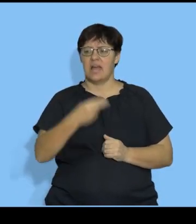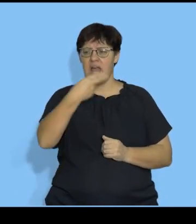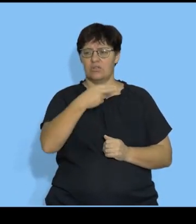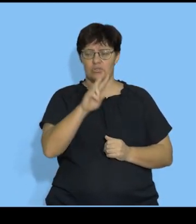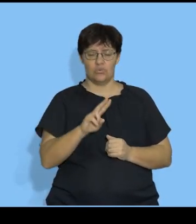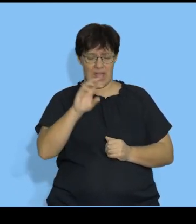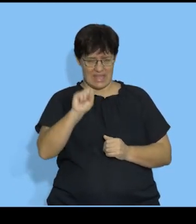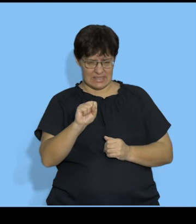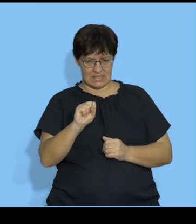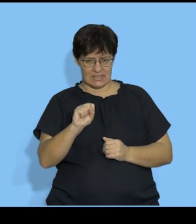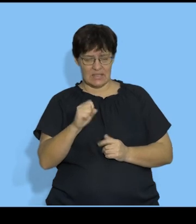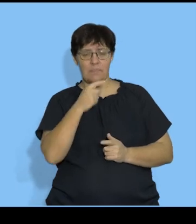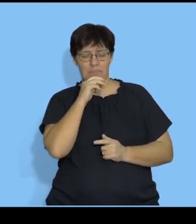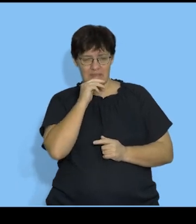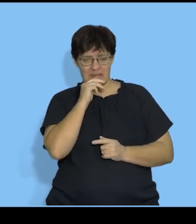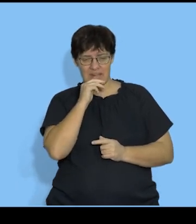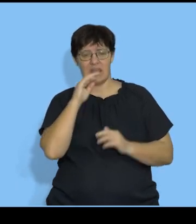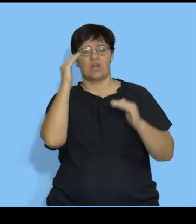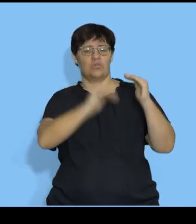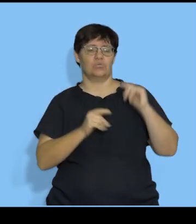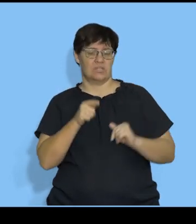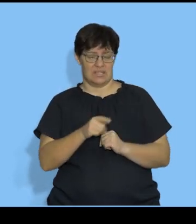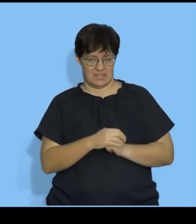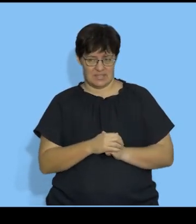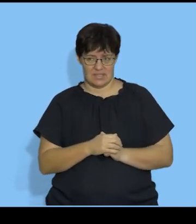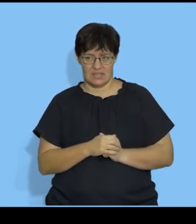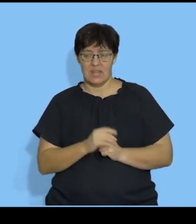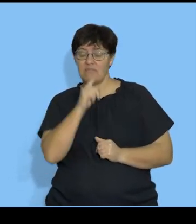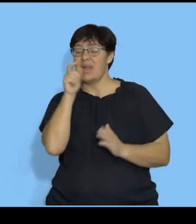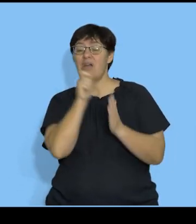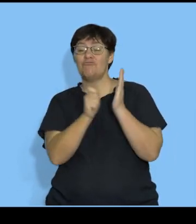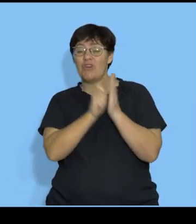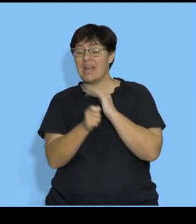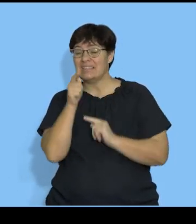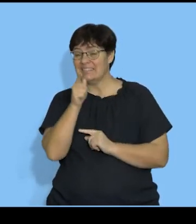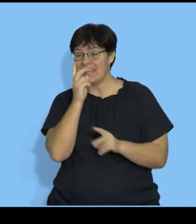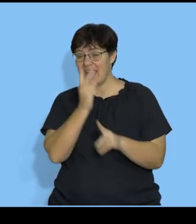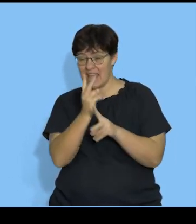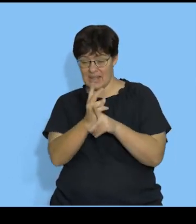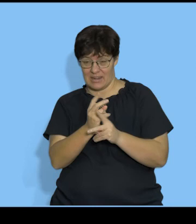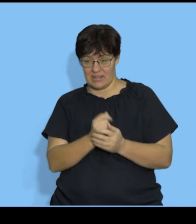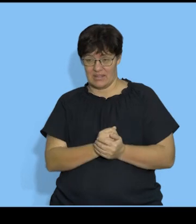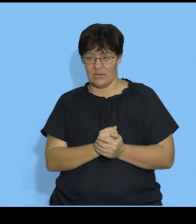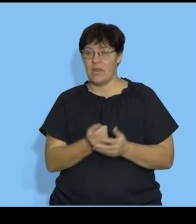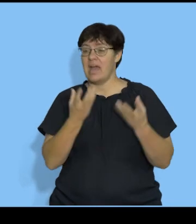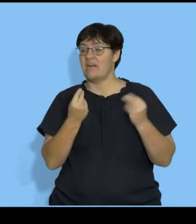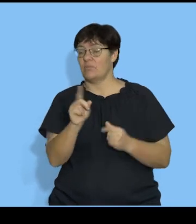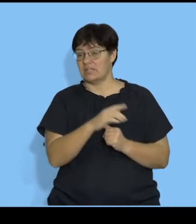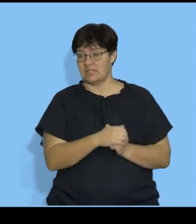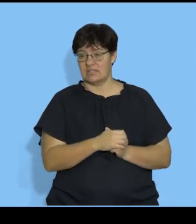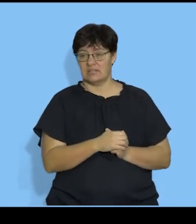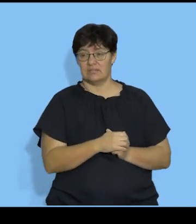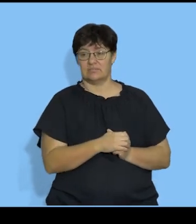reducing agent as per the table. So if we were to rewrite this equation, we'll have our hydrogen